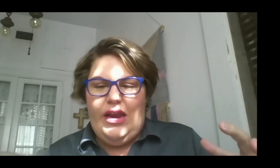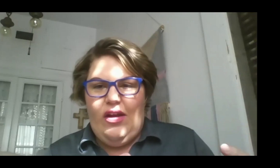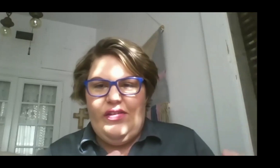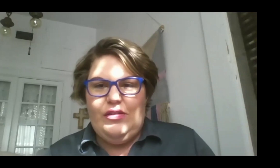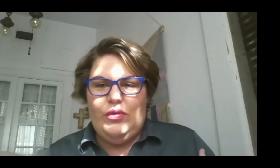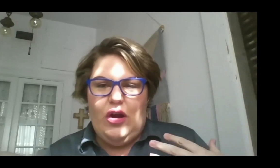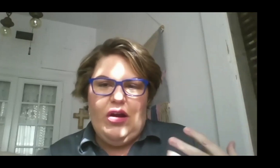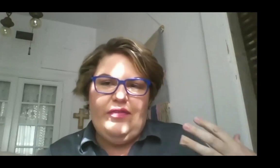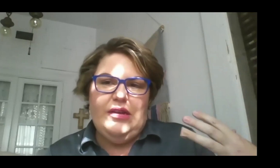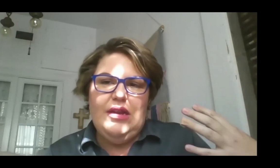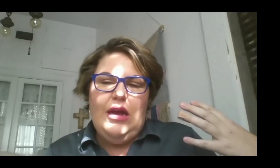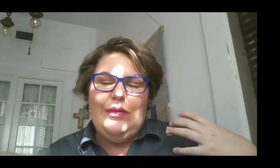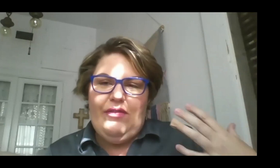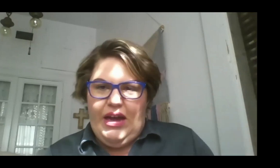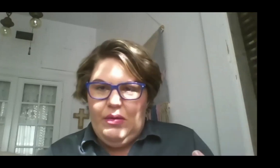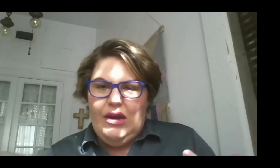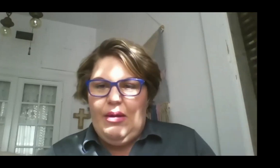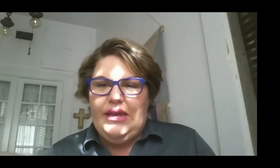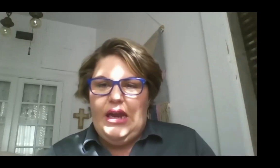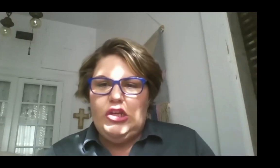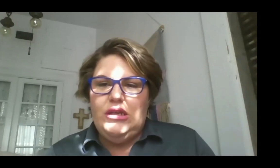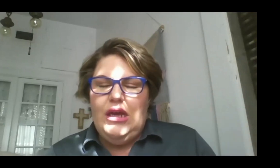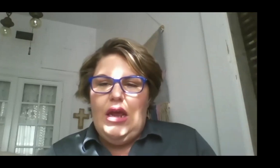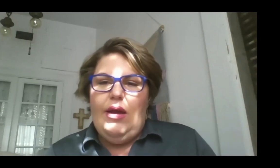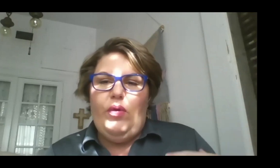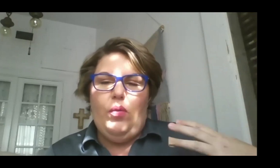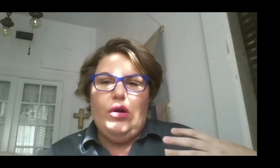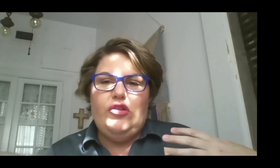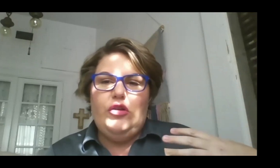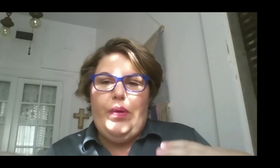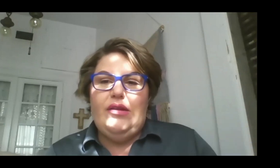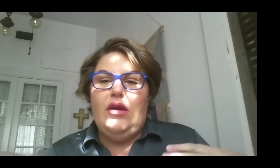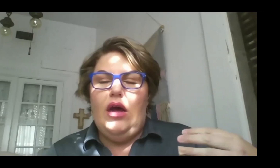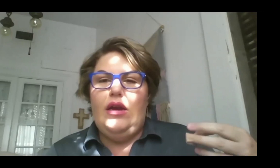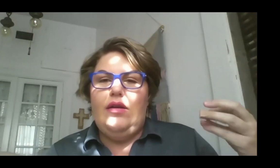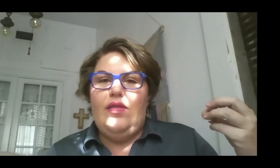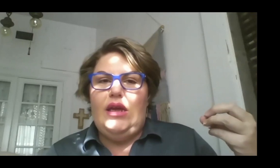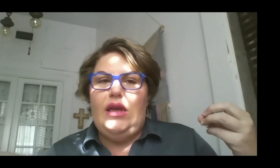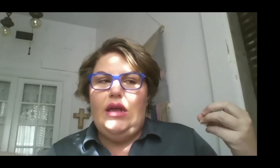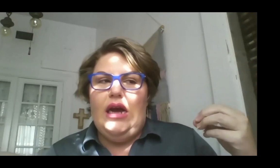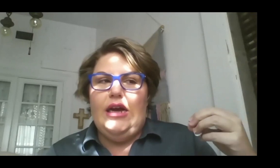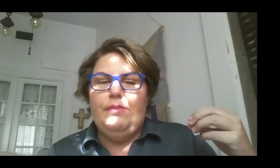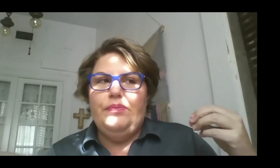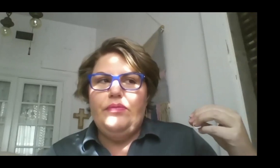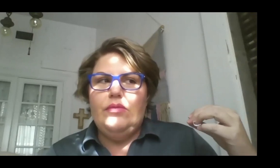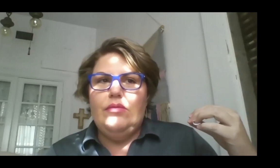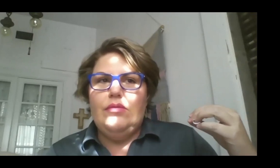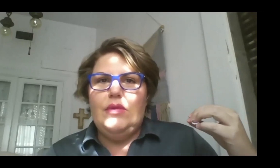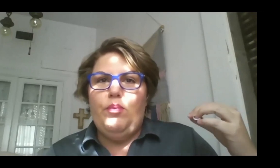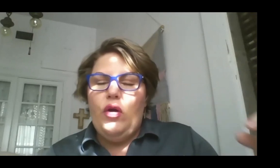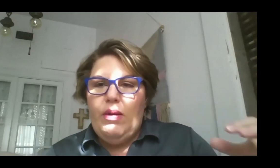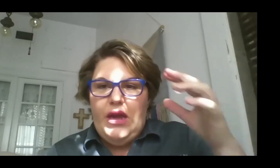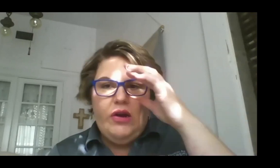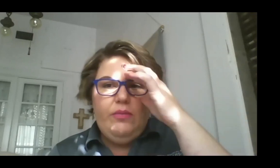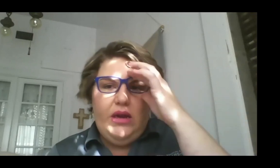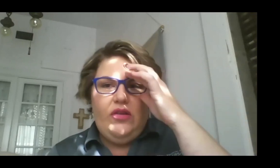financial aid office, which our office, we evaluate your application and we award you based on the